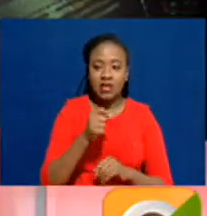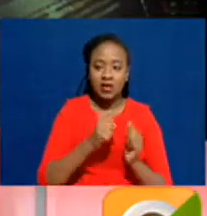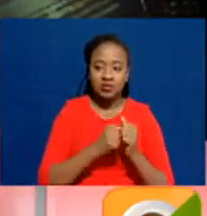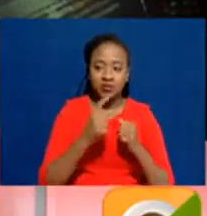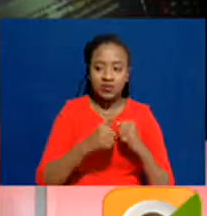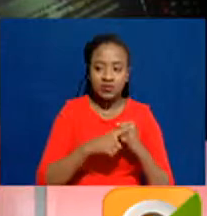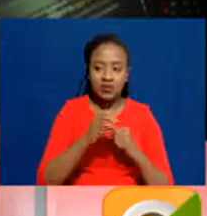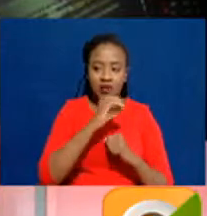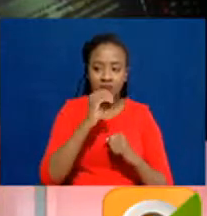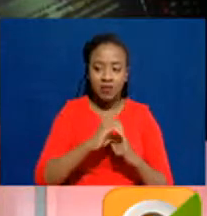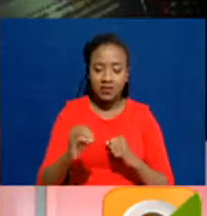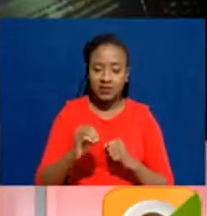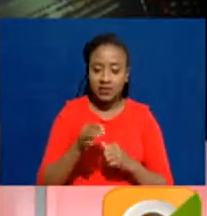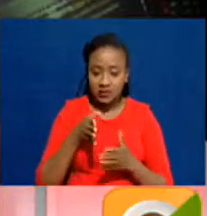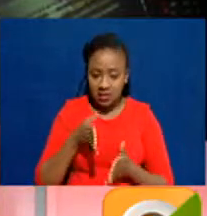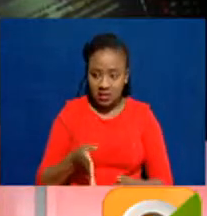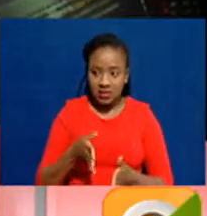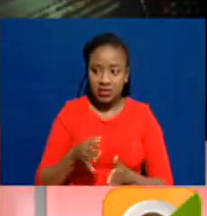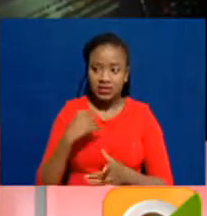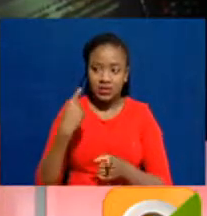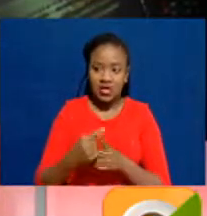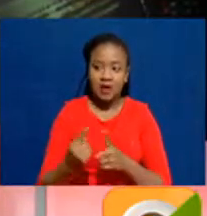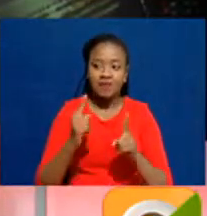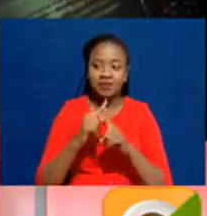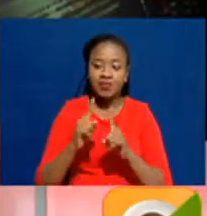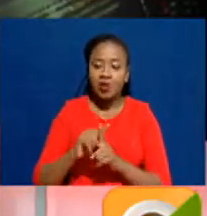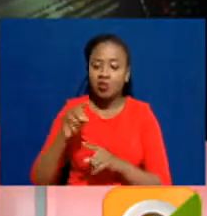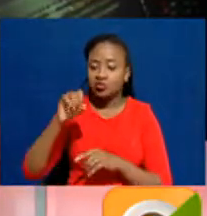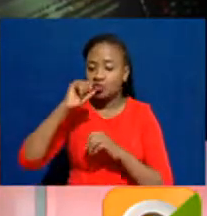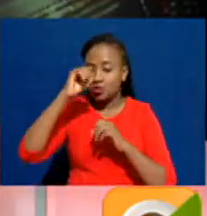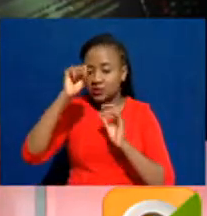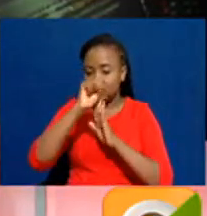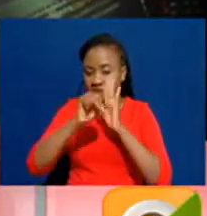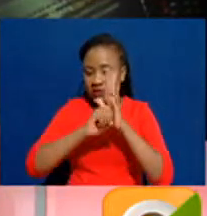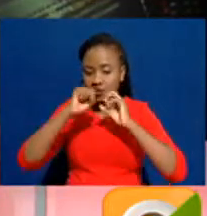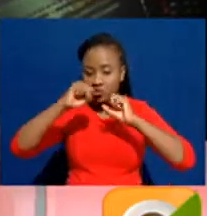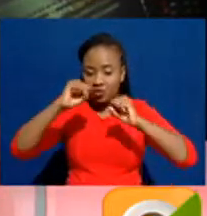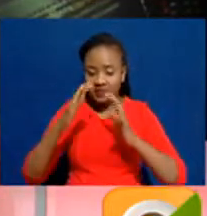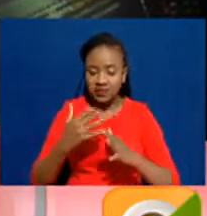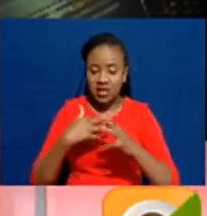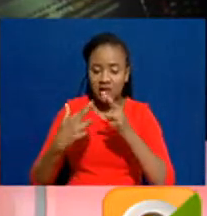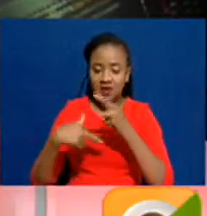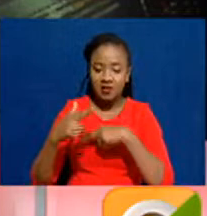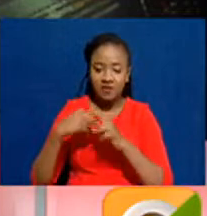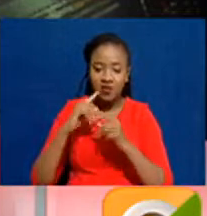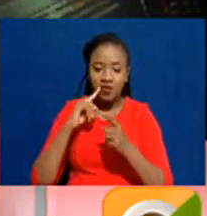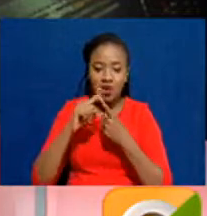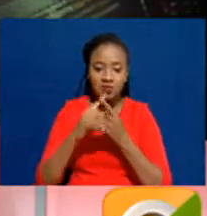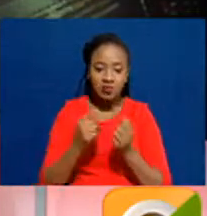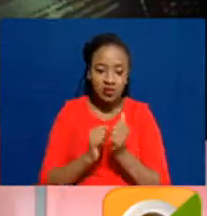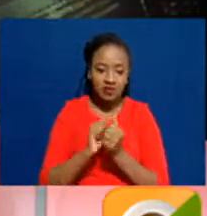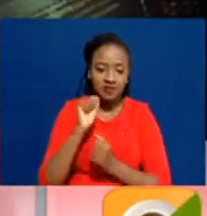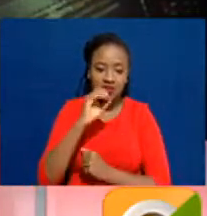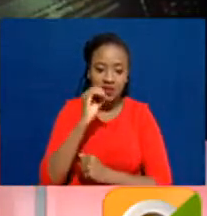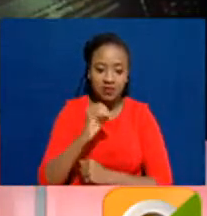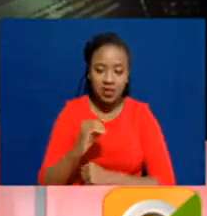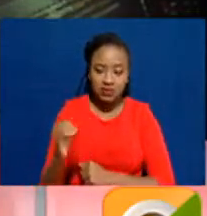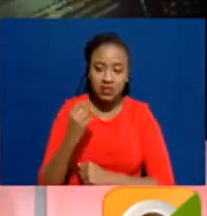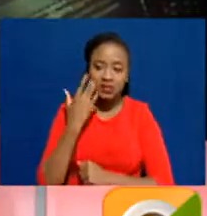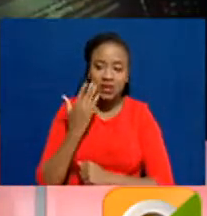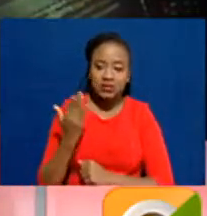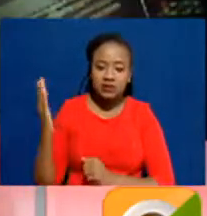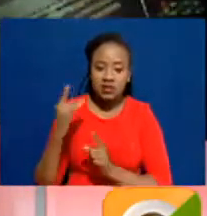is the current one and the following one. But for state officers, the review is up to 15% again spread across the two financial years. Let's take a look at some